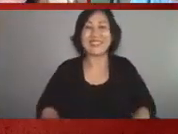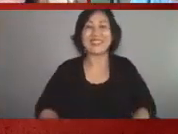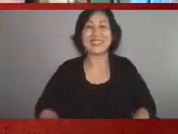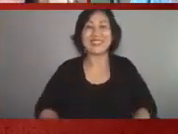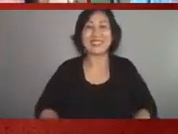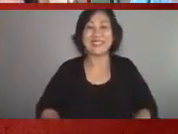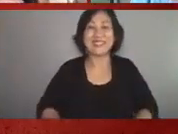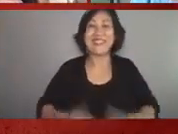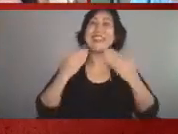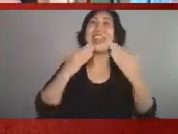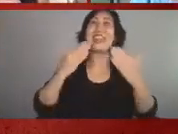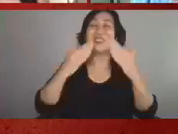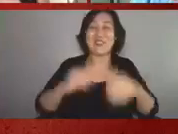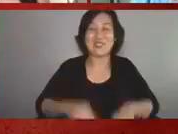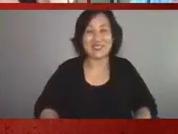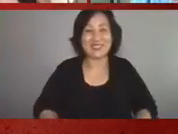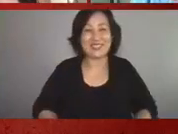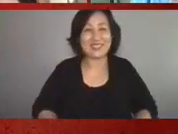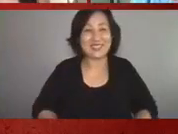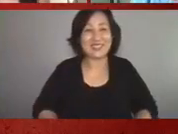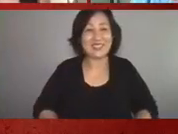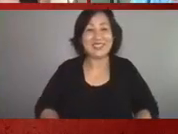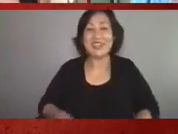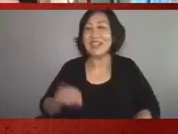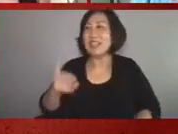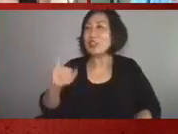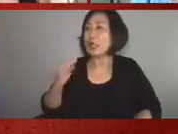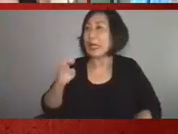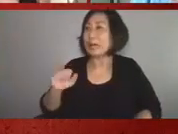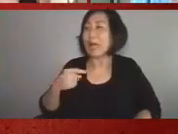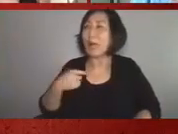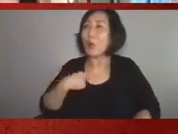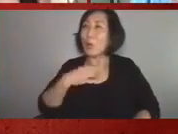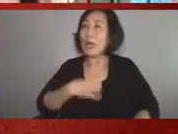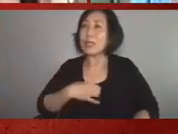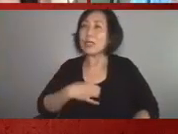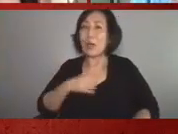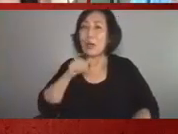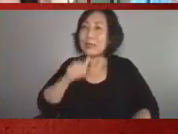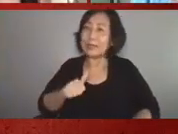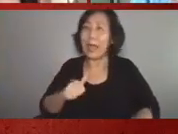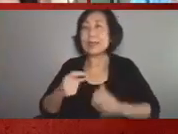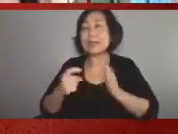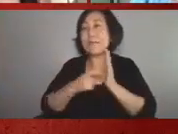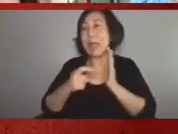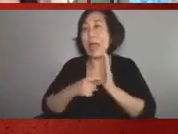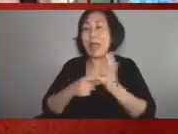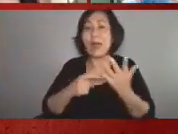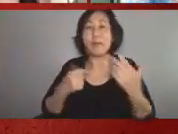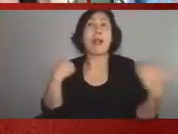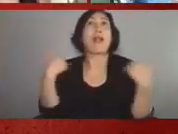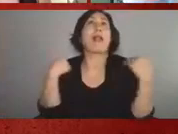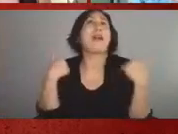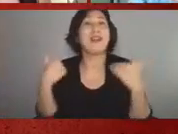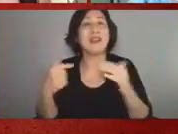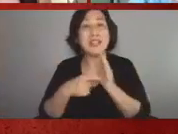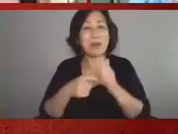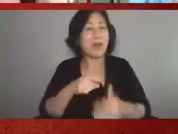originally. I'm like, yes. Thank you. I wish I was that much in